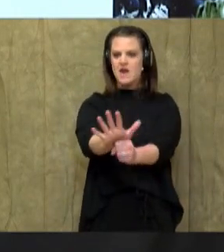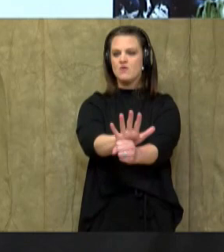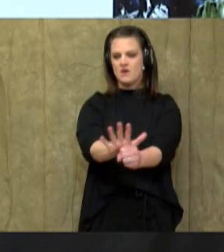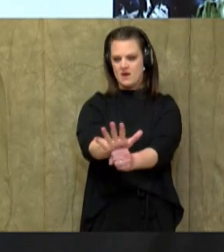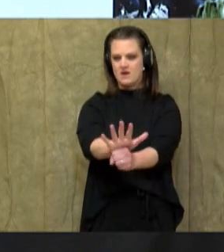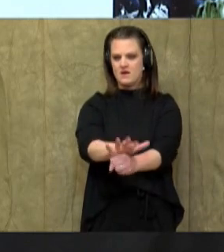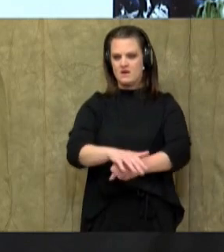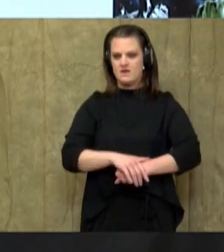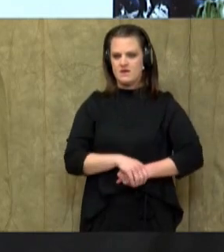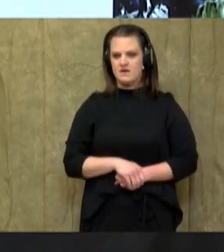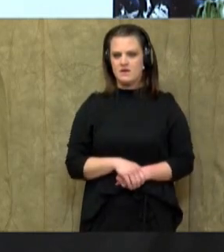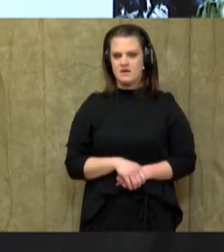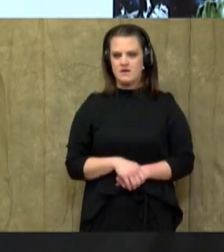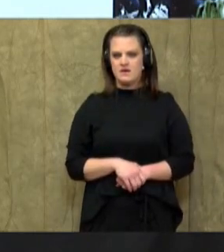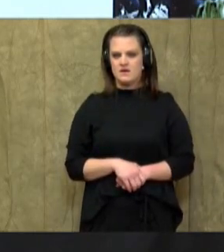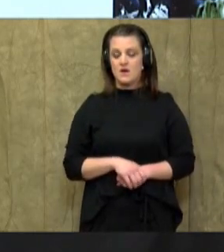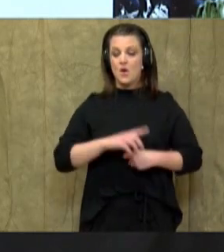when